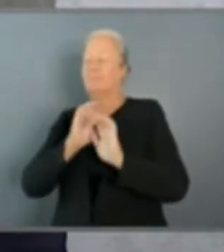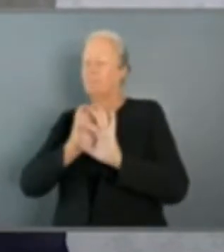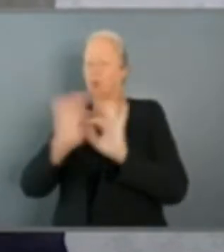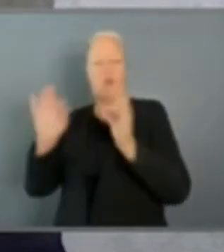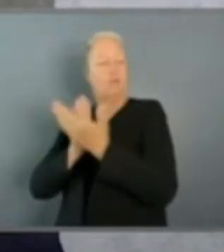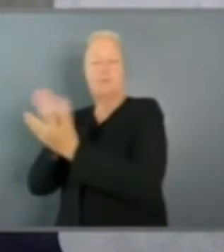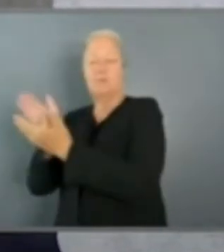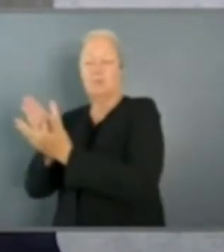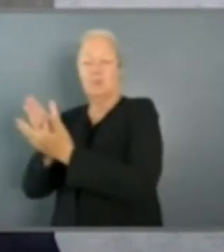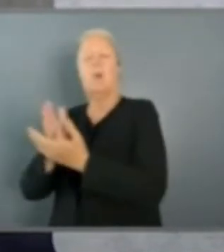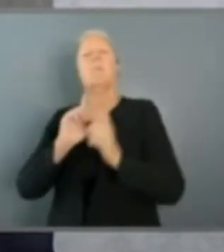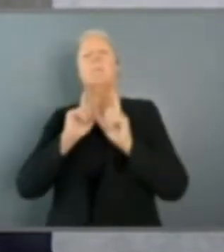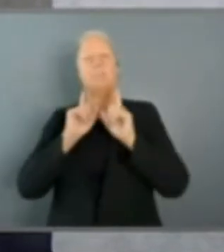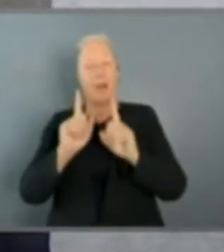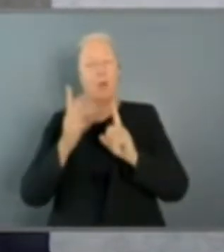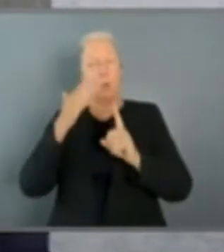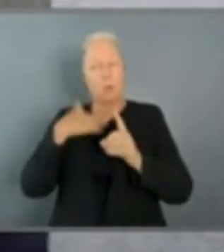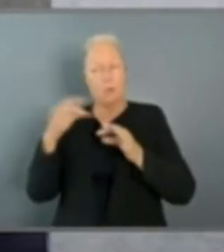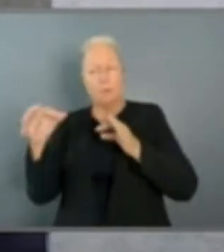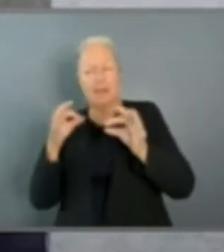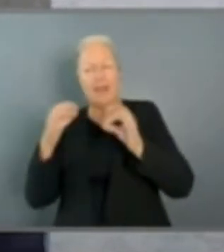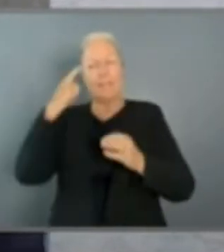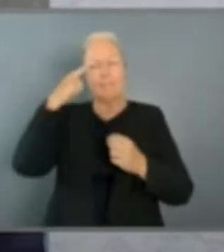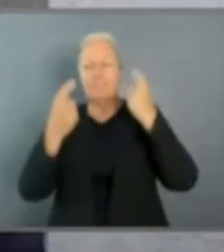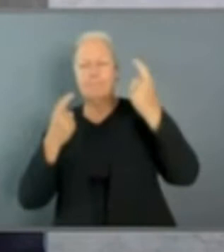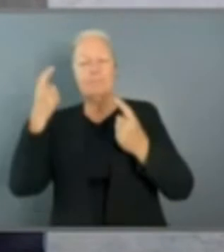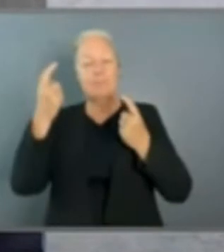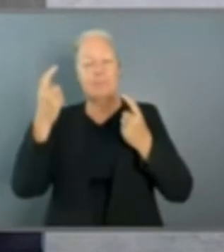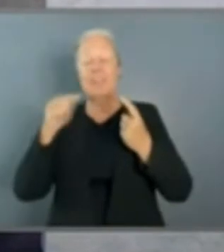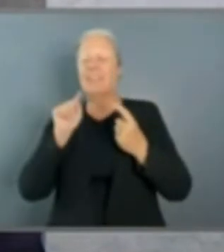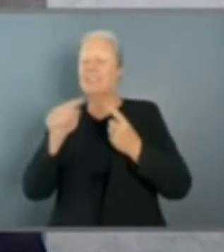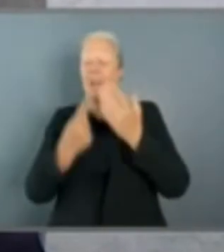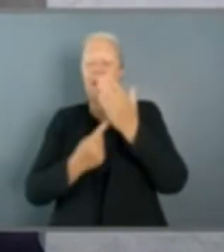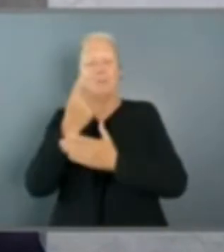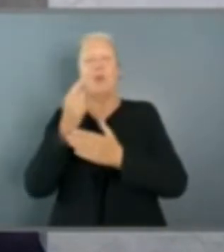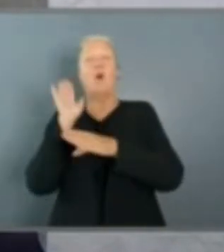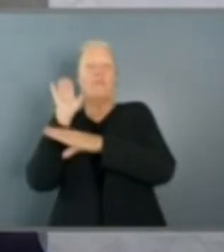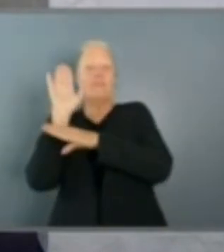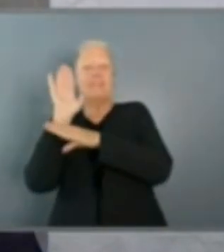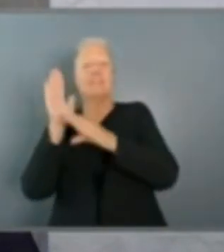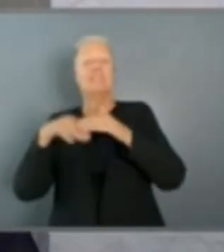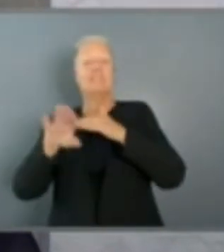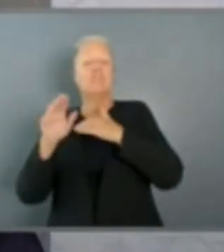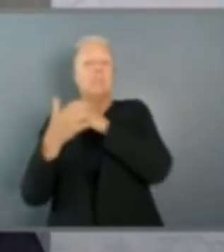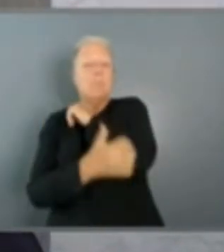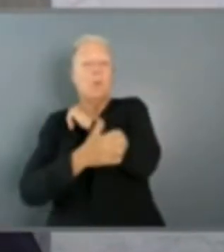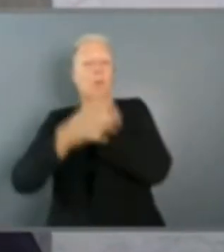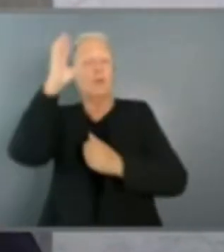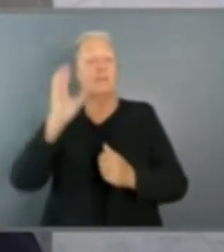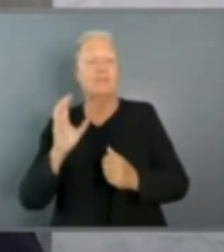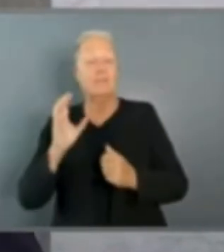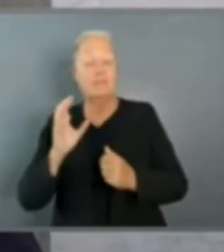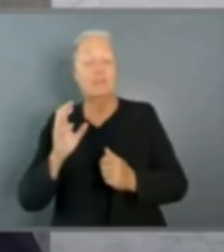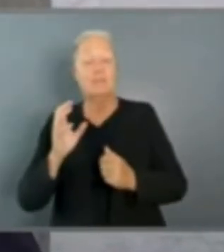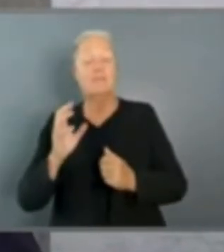realistic. In working in any developing country, we're seeing this in many countries around the world. I've said consistently, going back to the